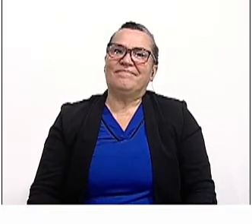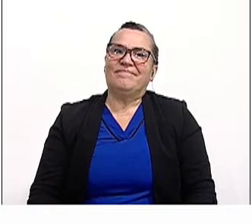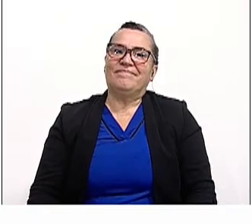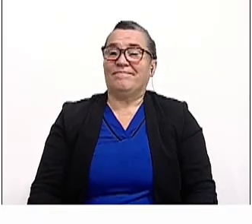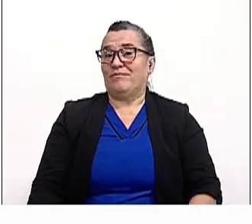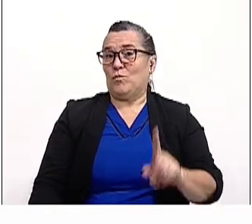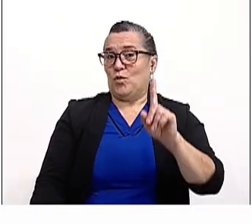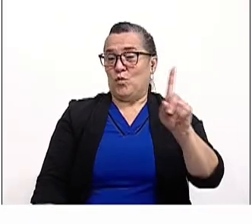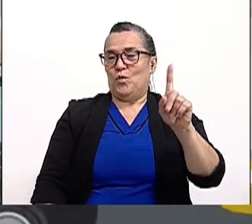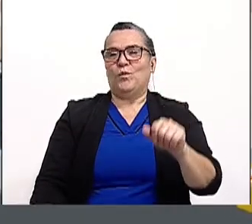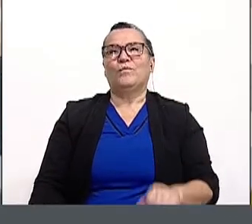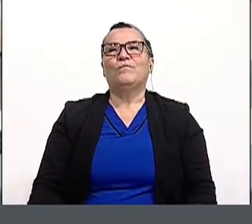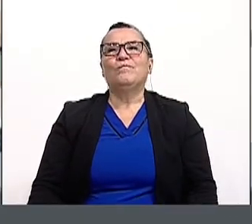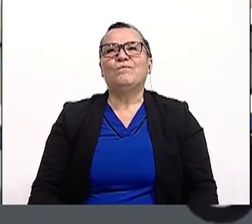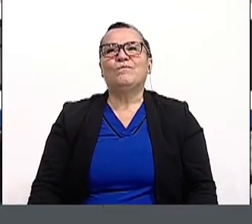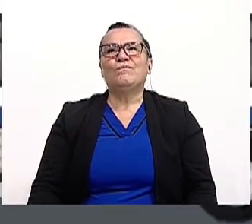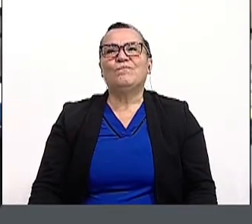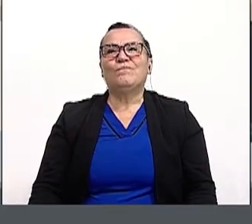1.